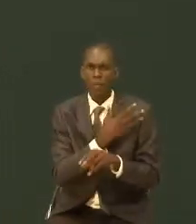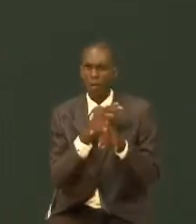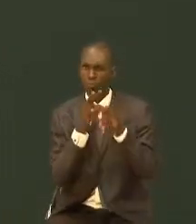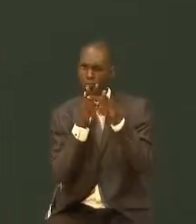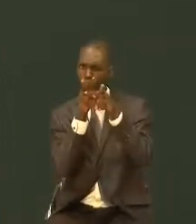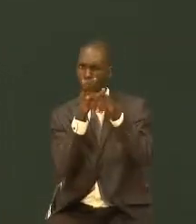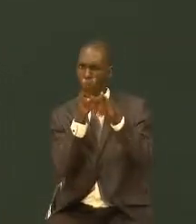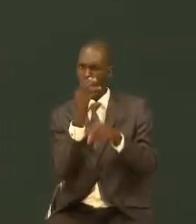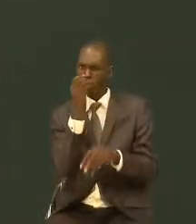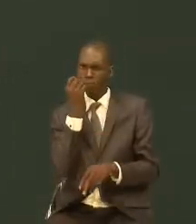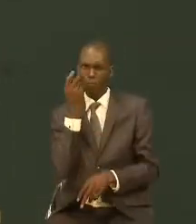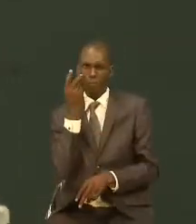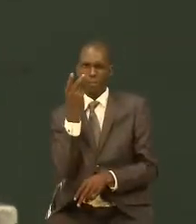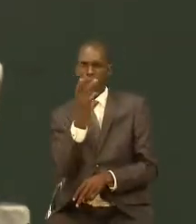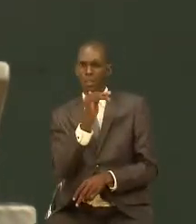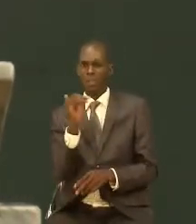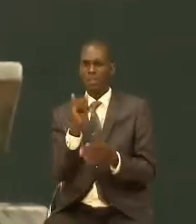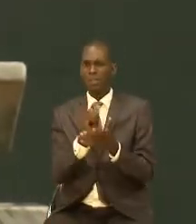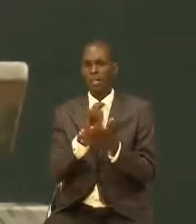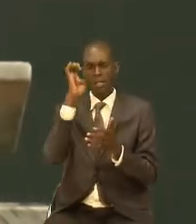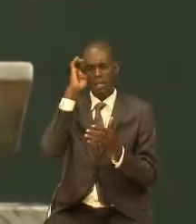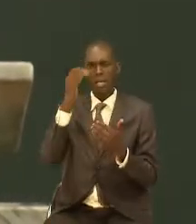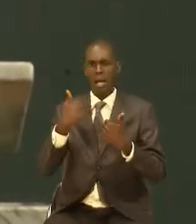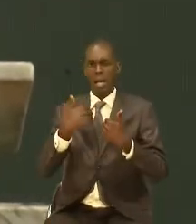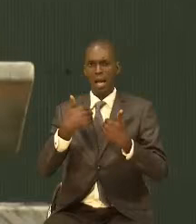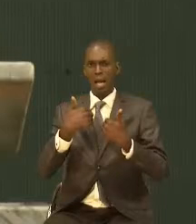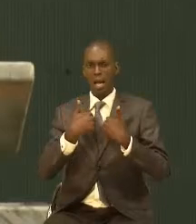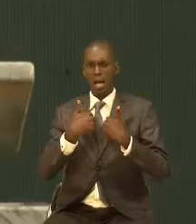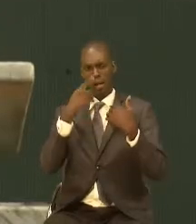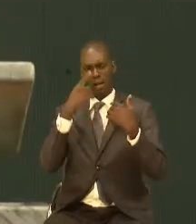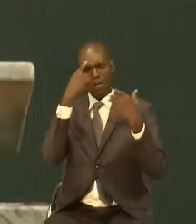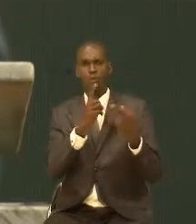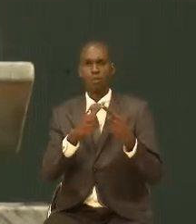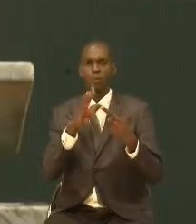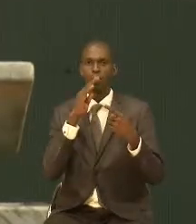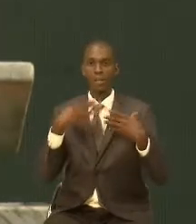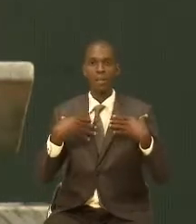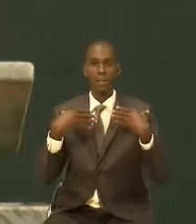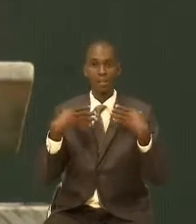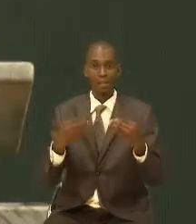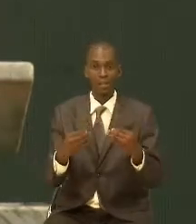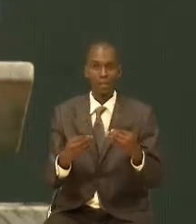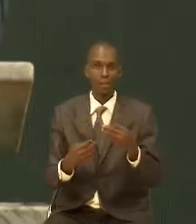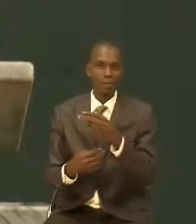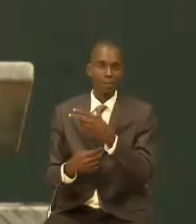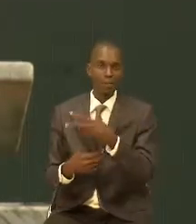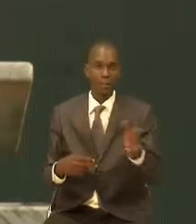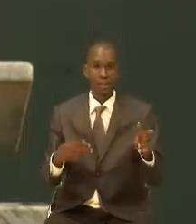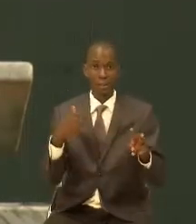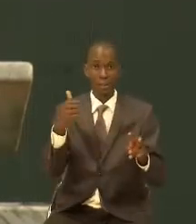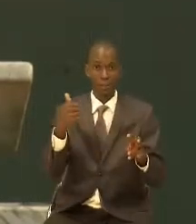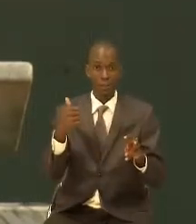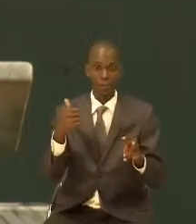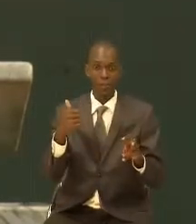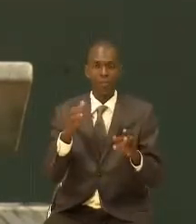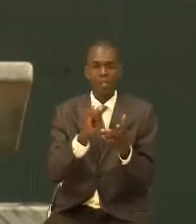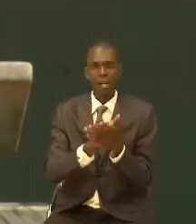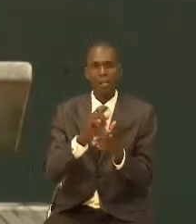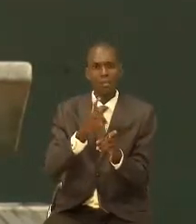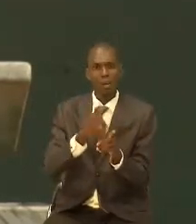that he had faith to be healed. Verse 10 says, he said with a loud